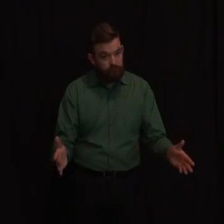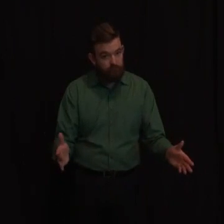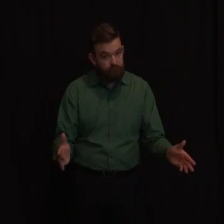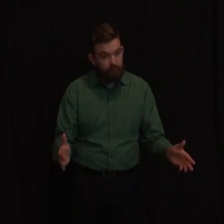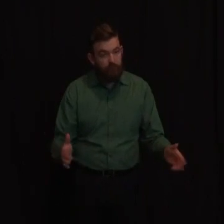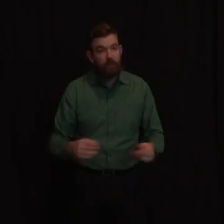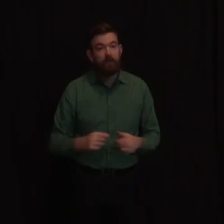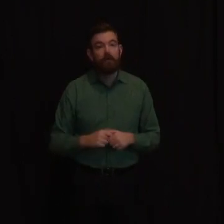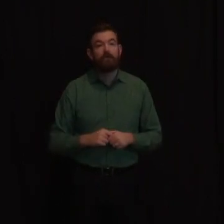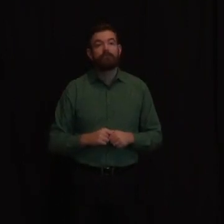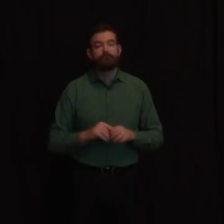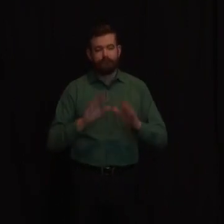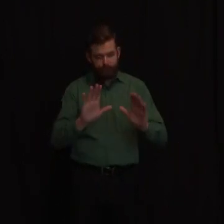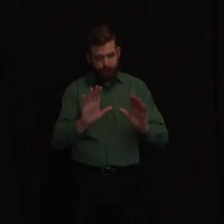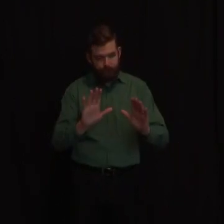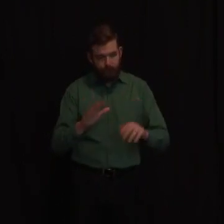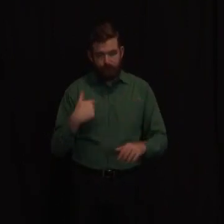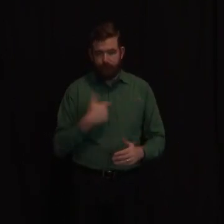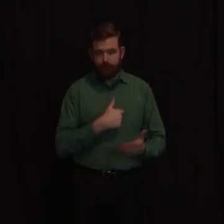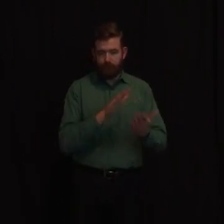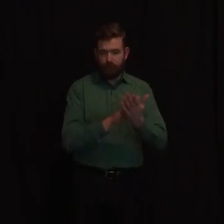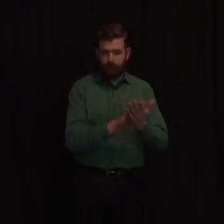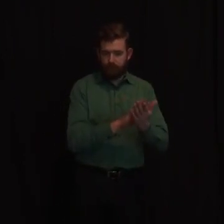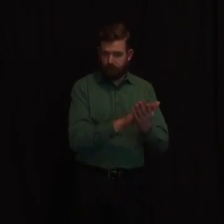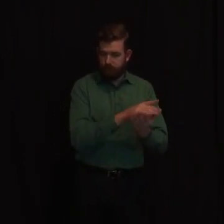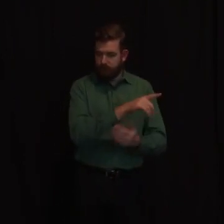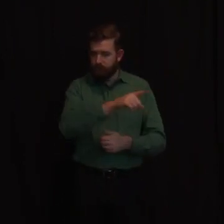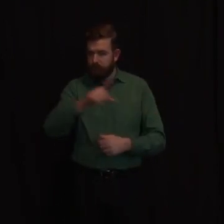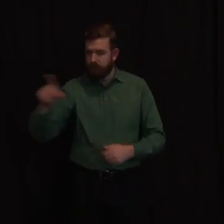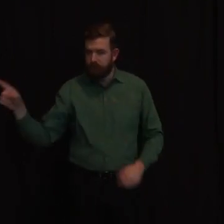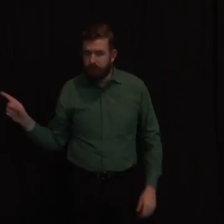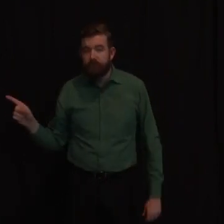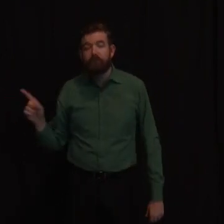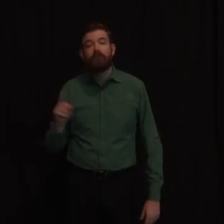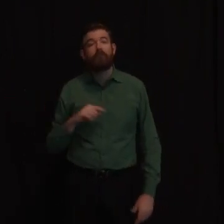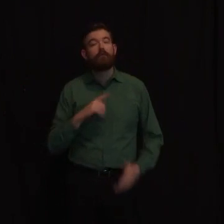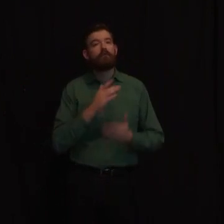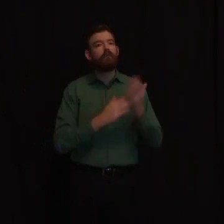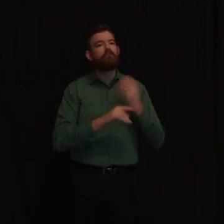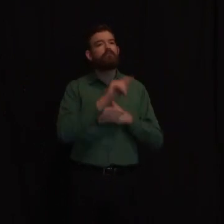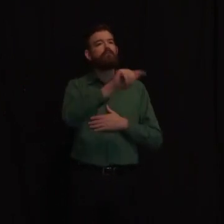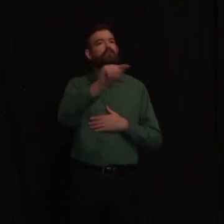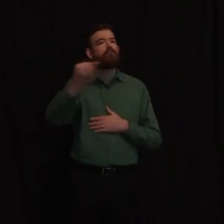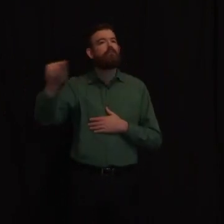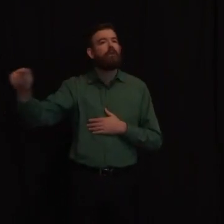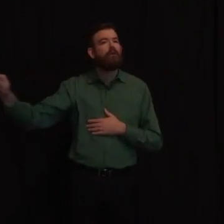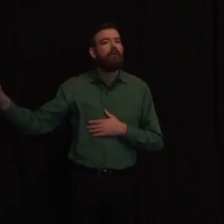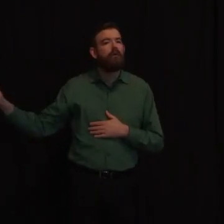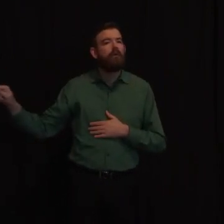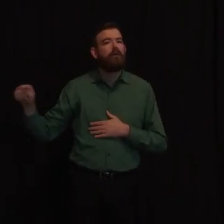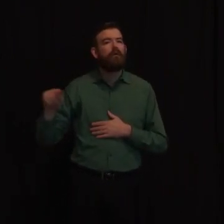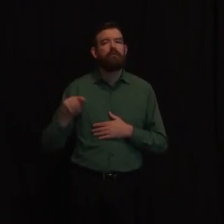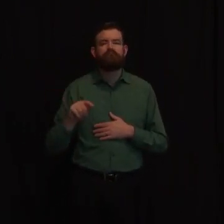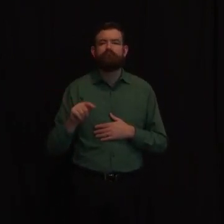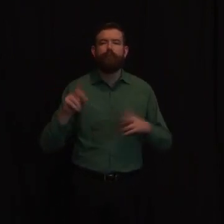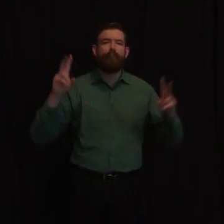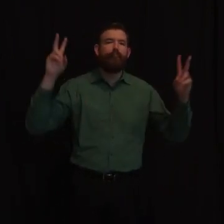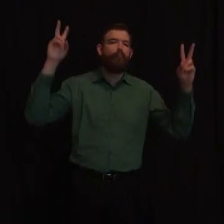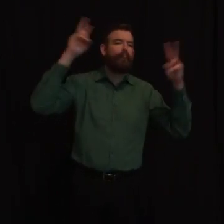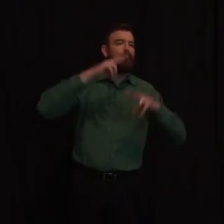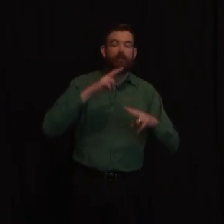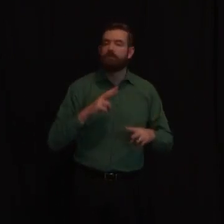by the way, you're all doing an extraordinary job on this. For the irresponsible, reckless actors, there are thousands times more of